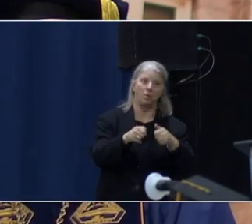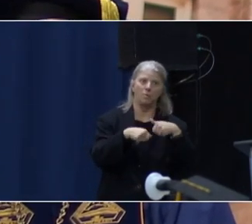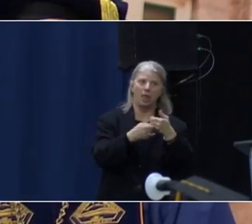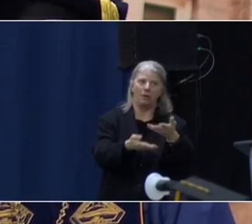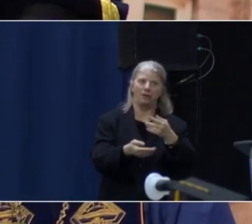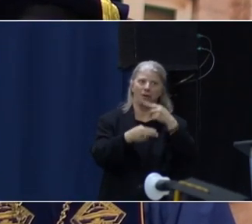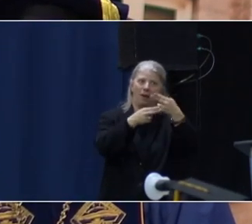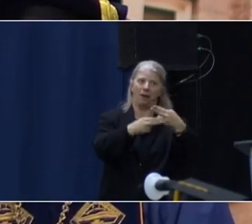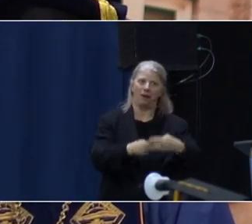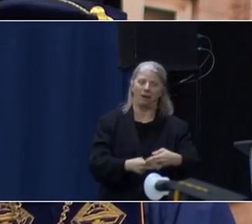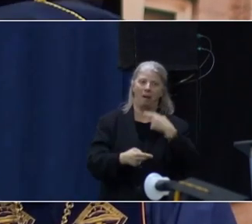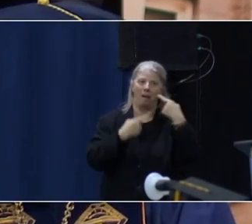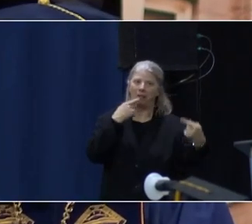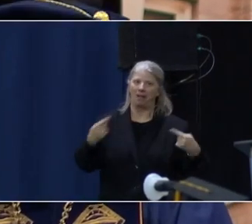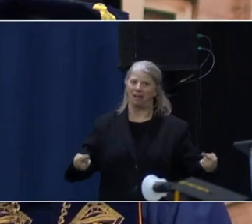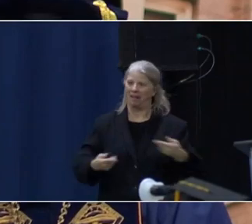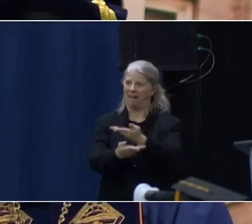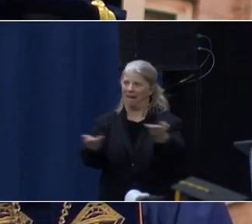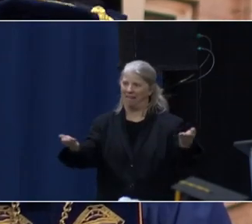calling.